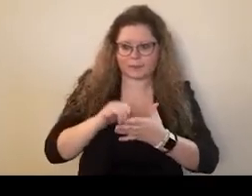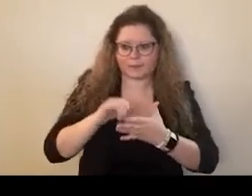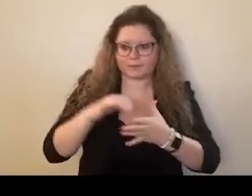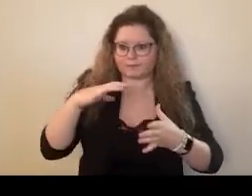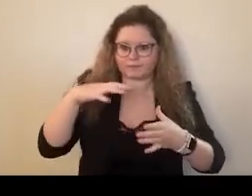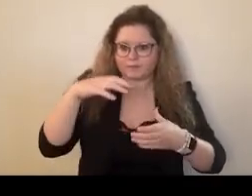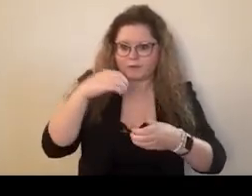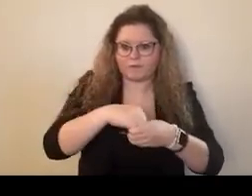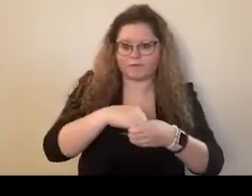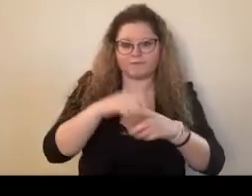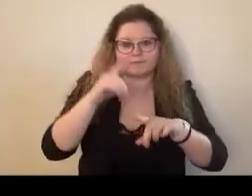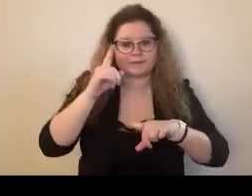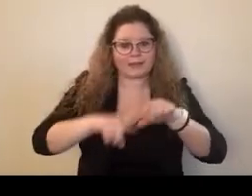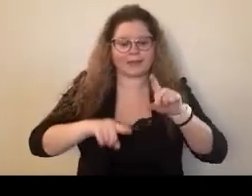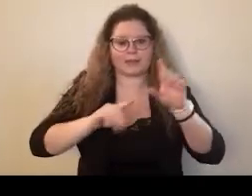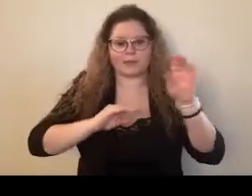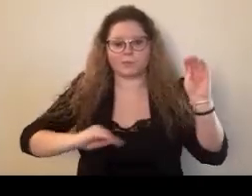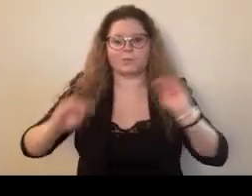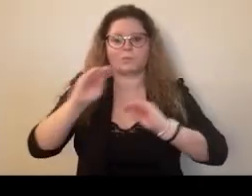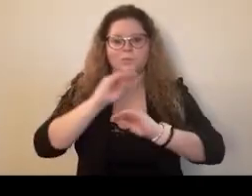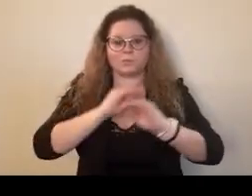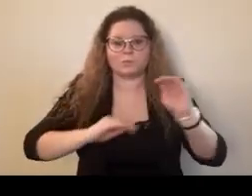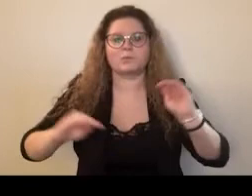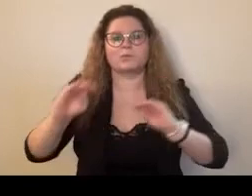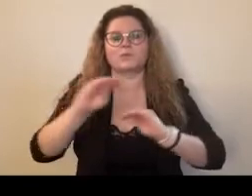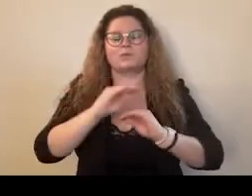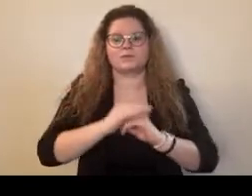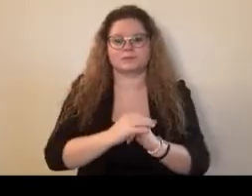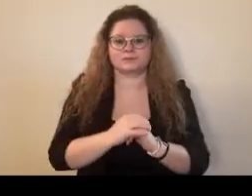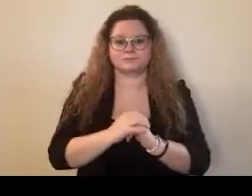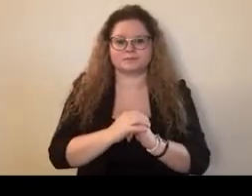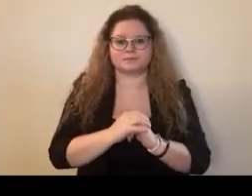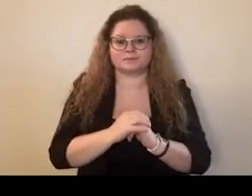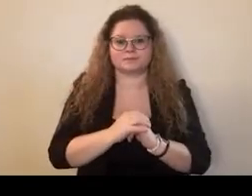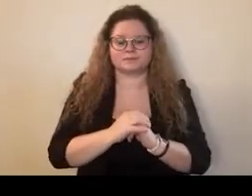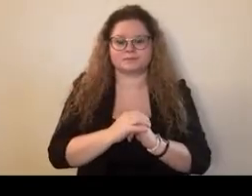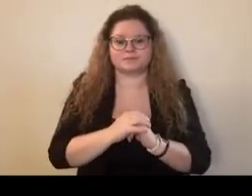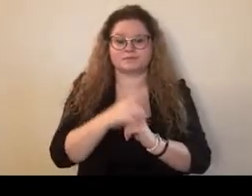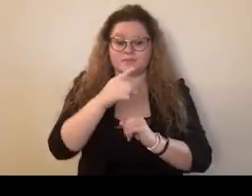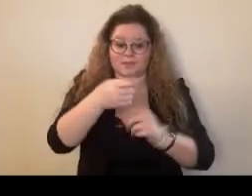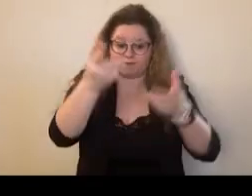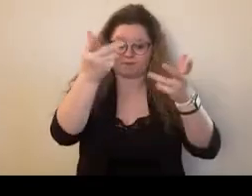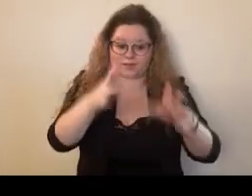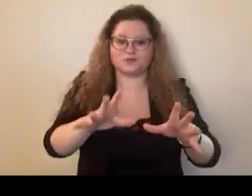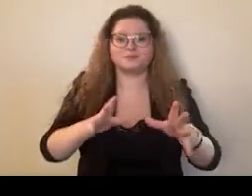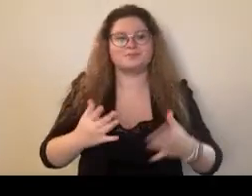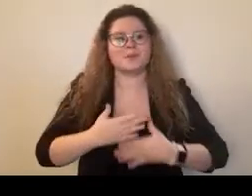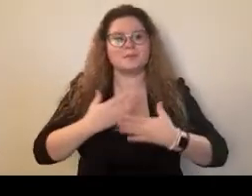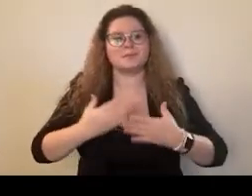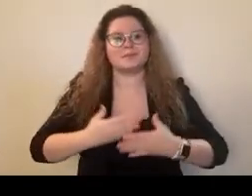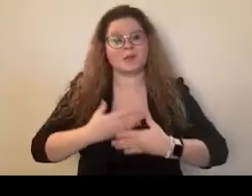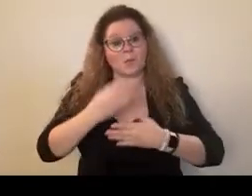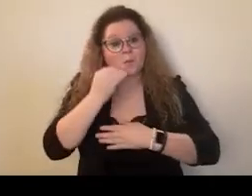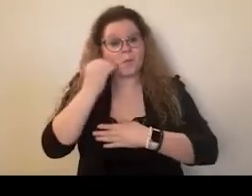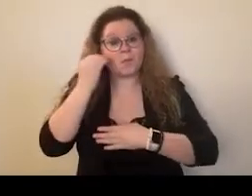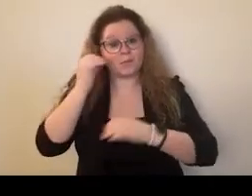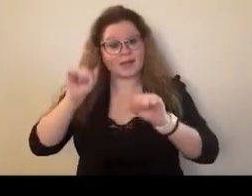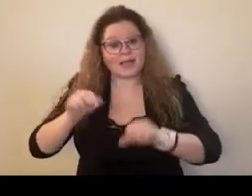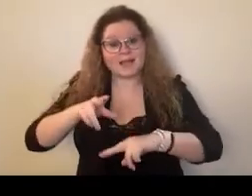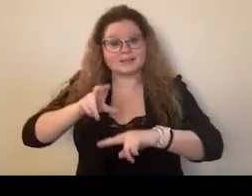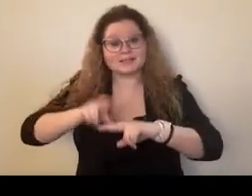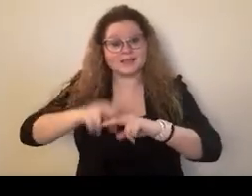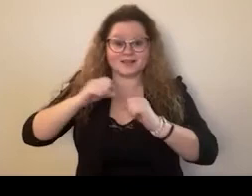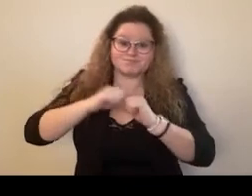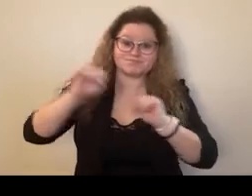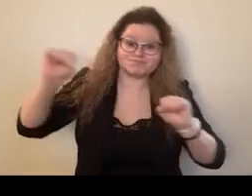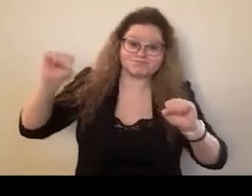to move around as freely as she wanted. After the session, she was very happy that now from home she could stay seated and still keep